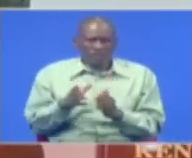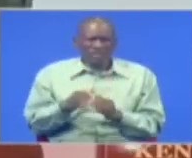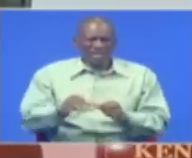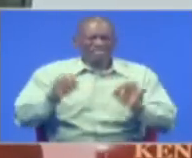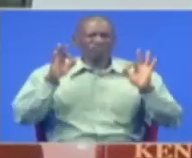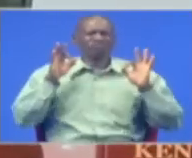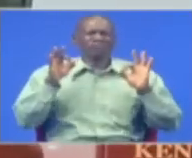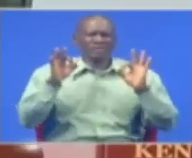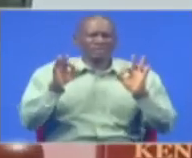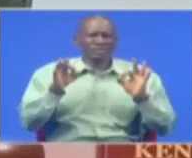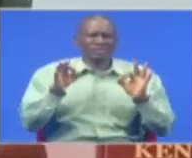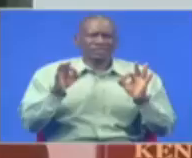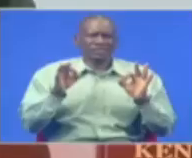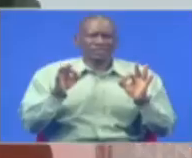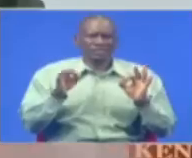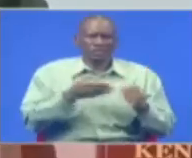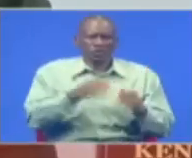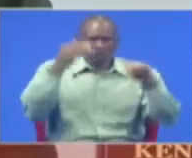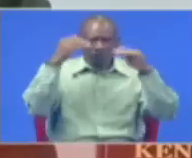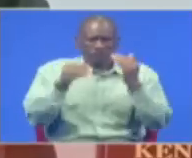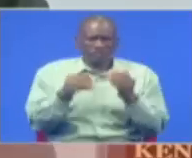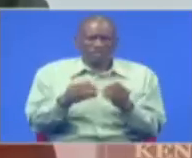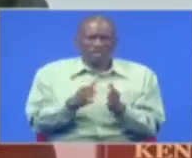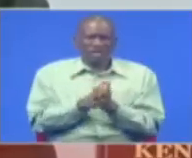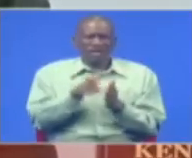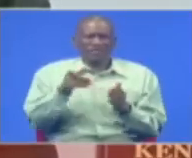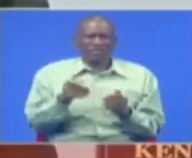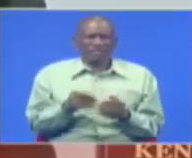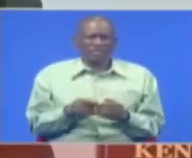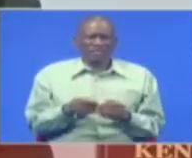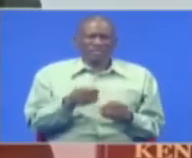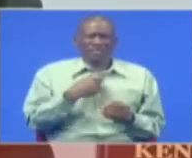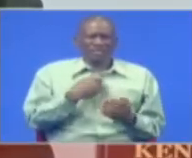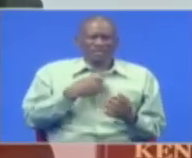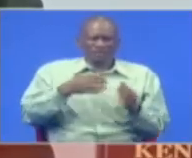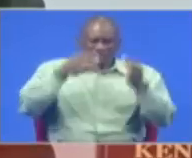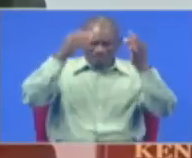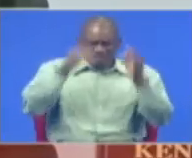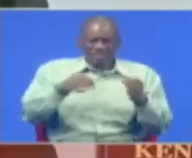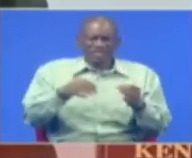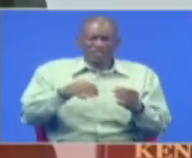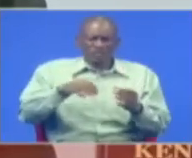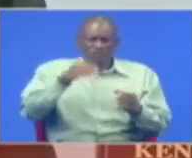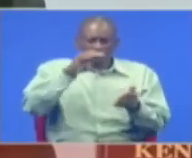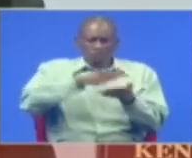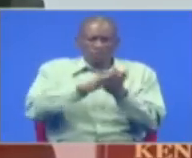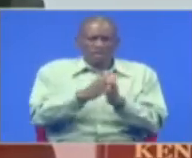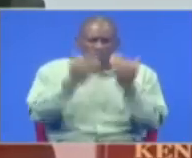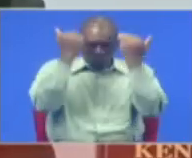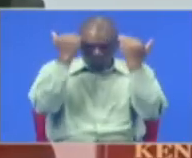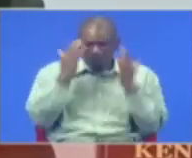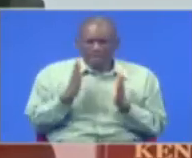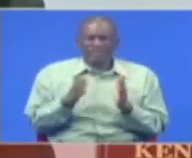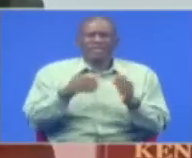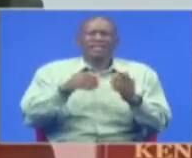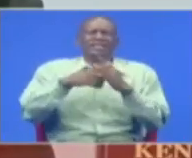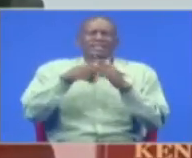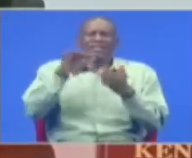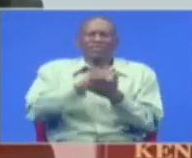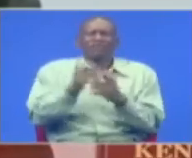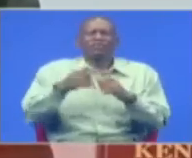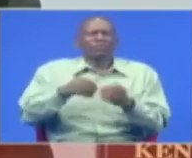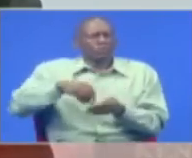smart. They look the part. They have chosen to be lawyers. They start that from day one,